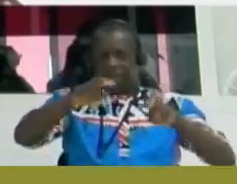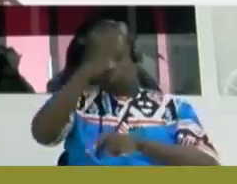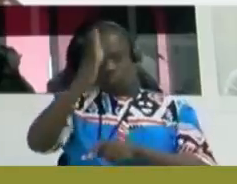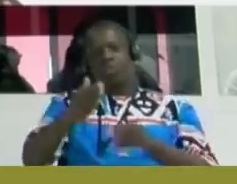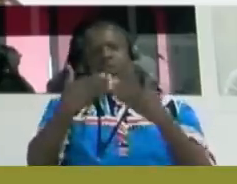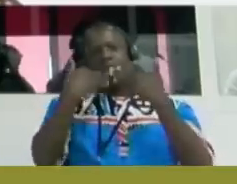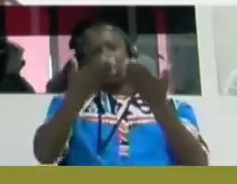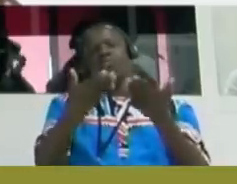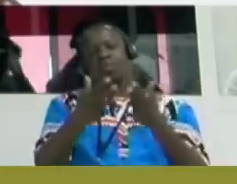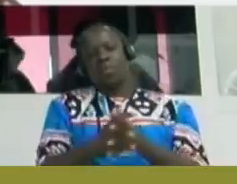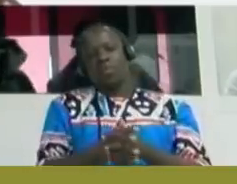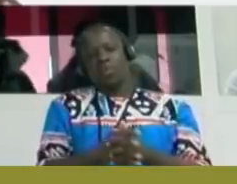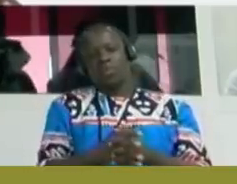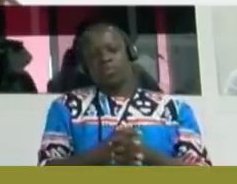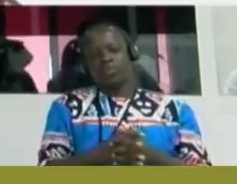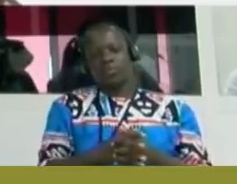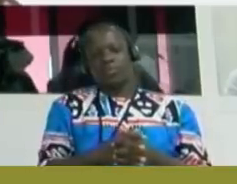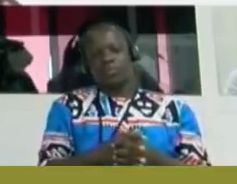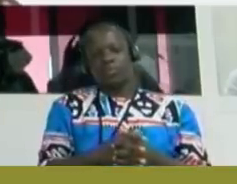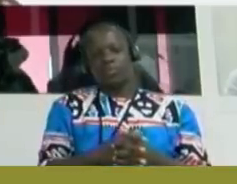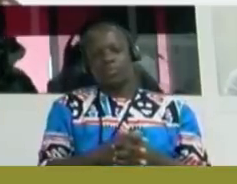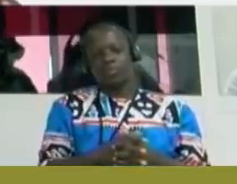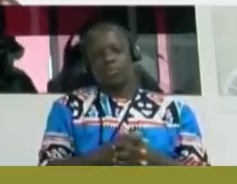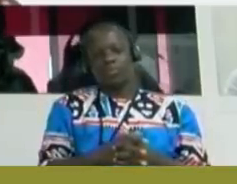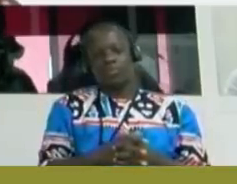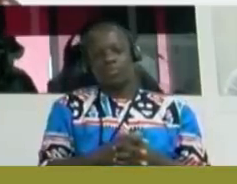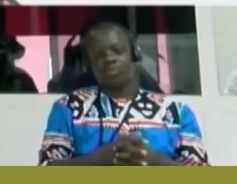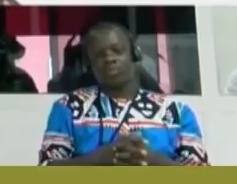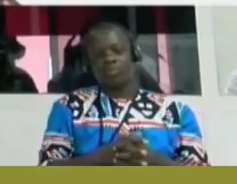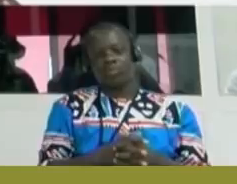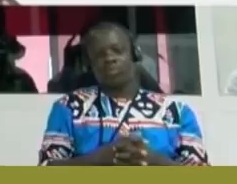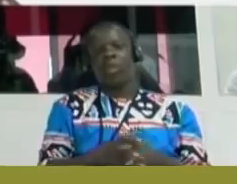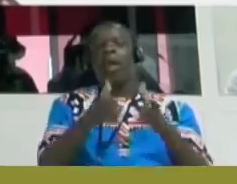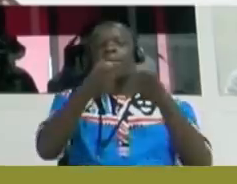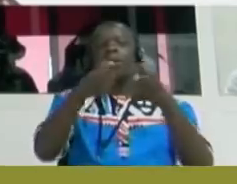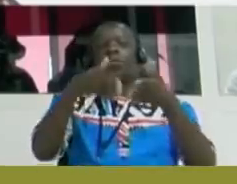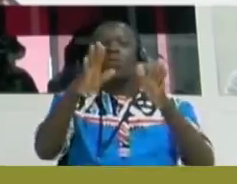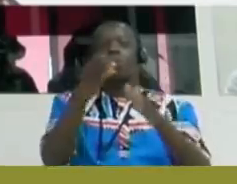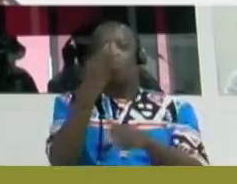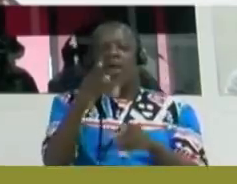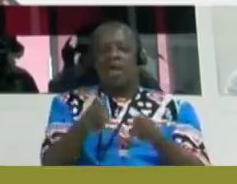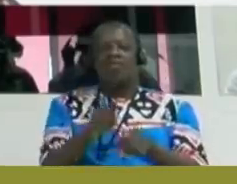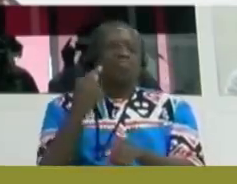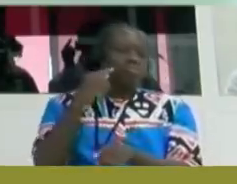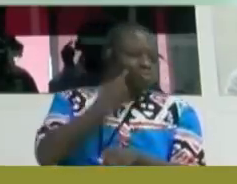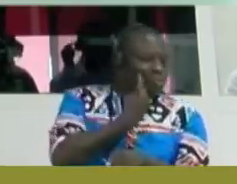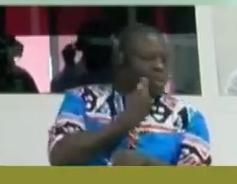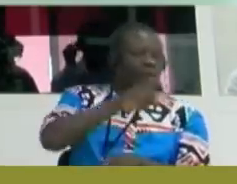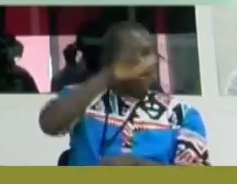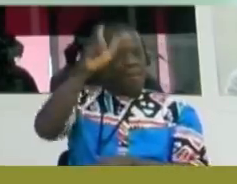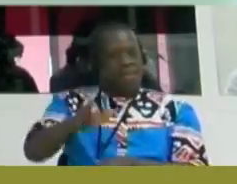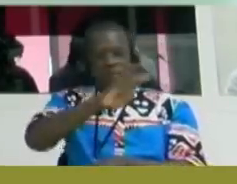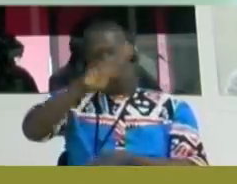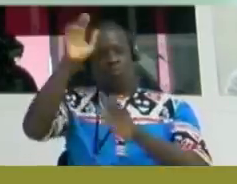dad money in numerous occasions, but was told by the secretary lady that he needed to bribe them to get his money.